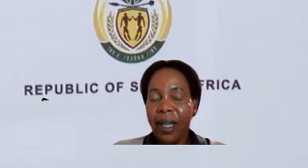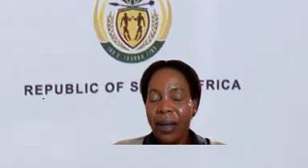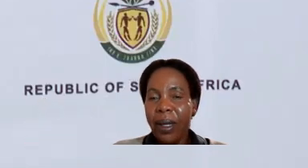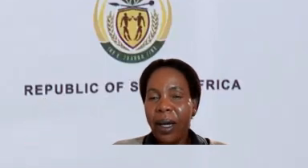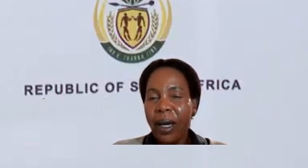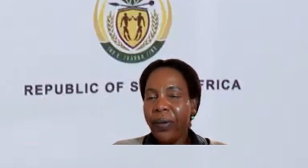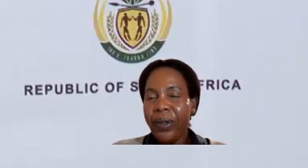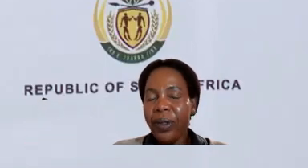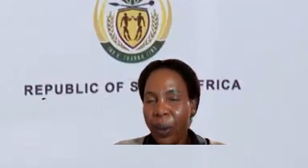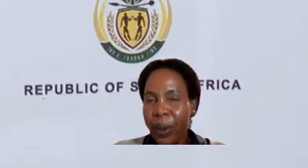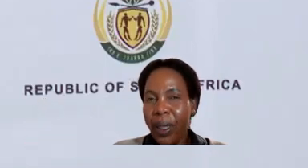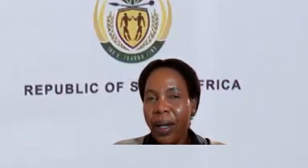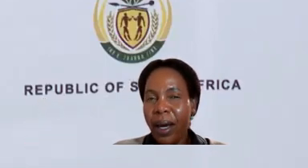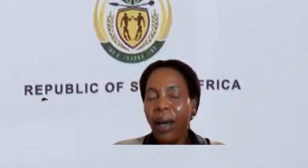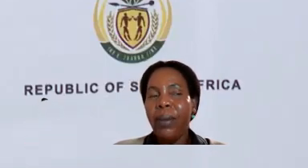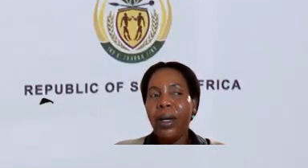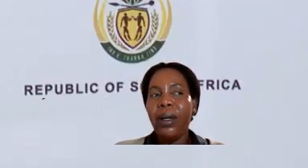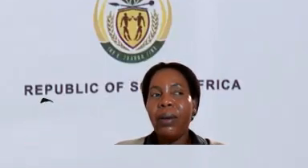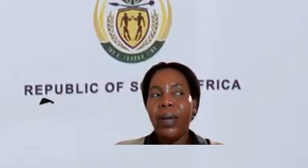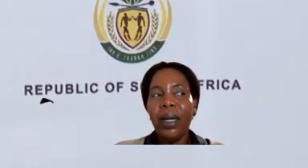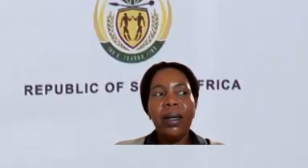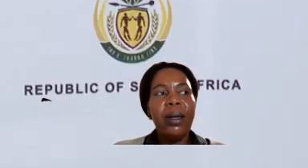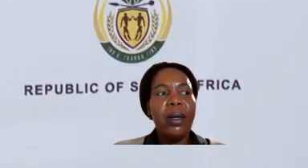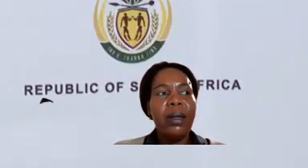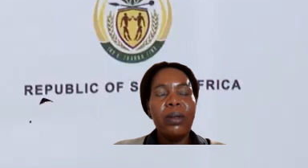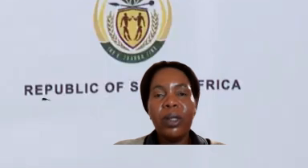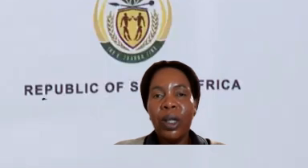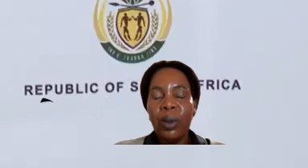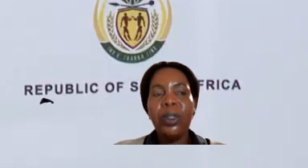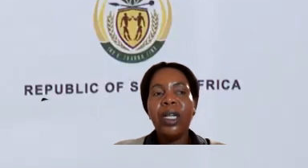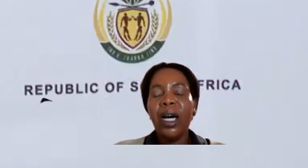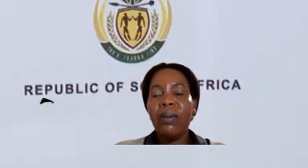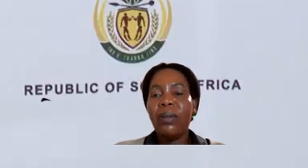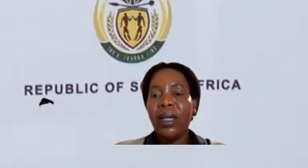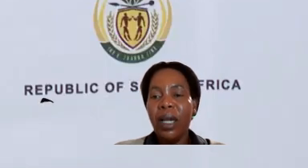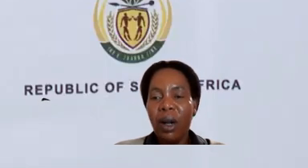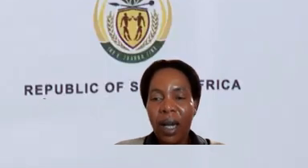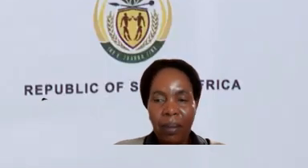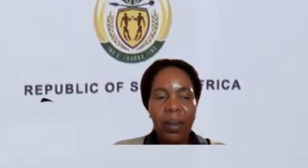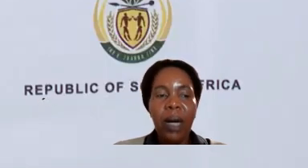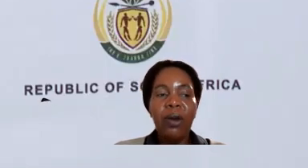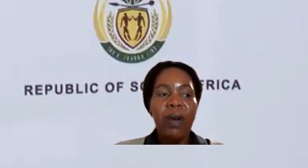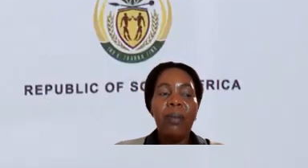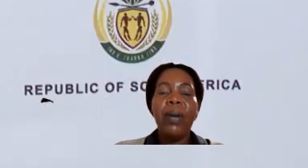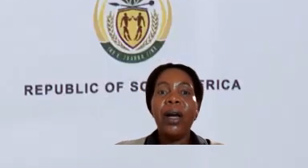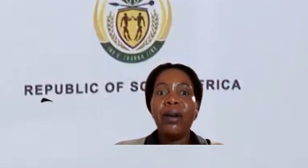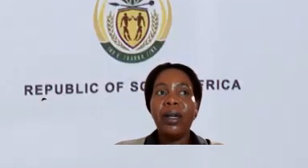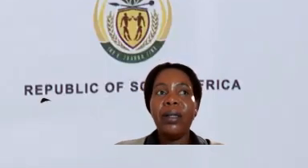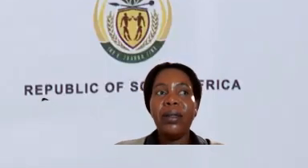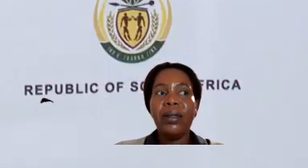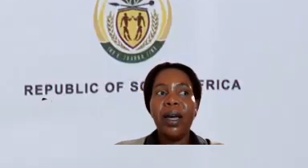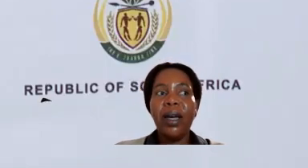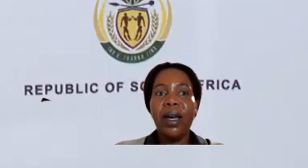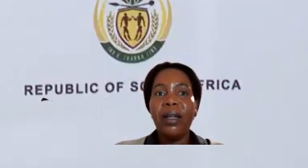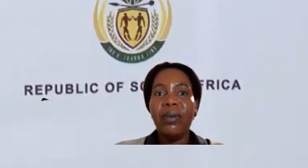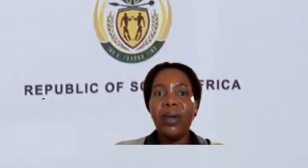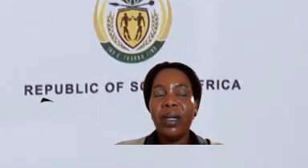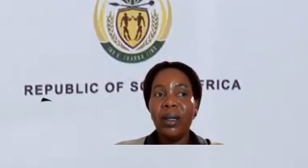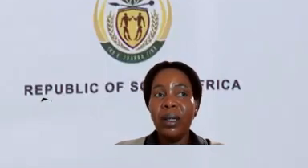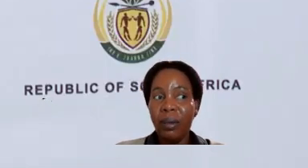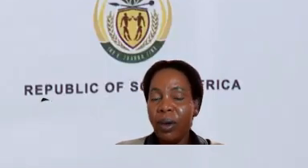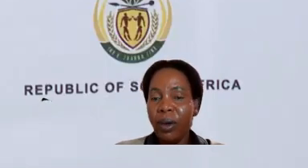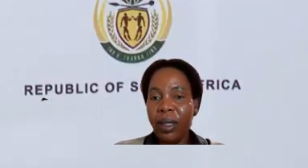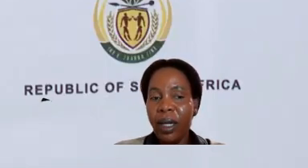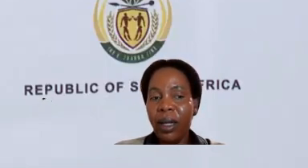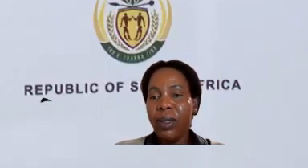It's a similar kind of story like America, where it's a huge number of migrants. And what